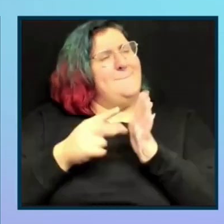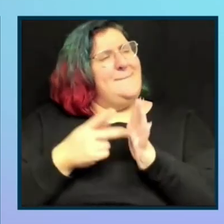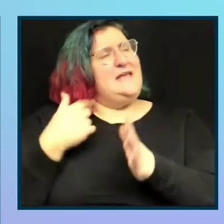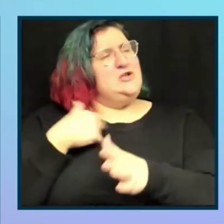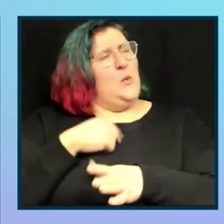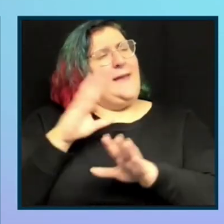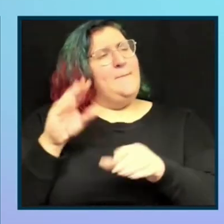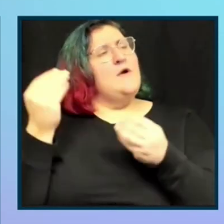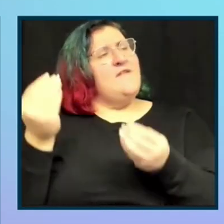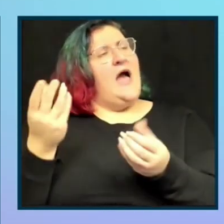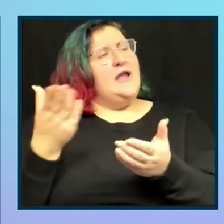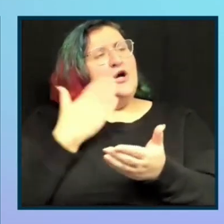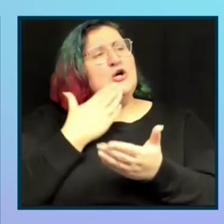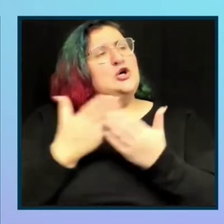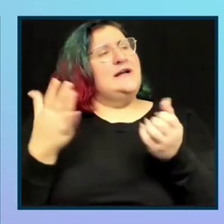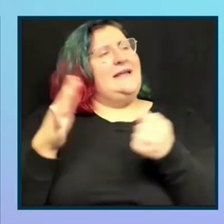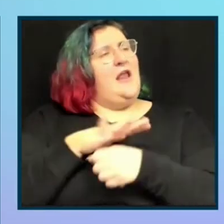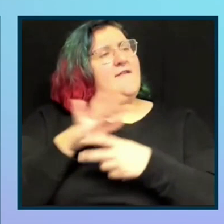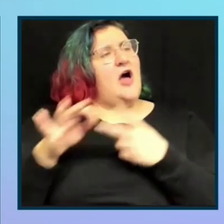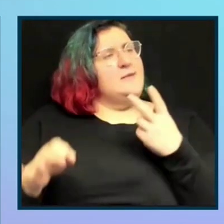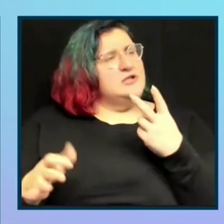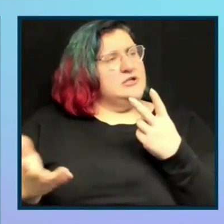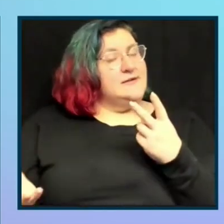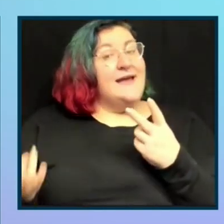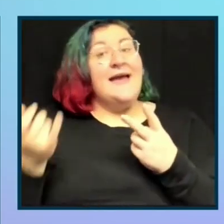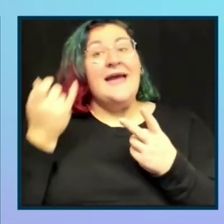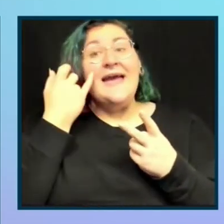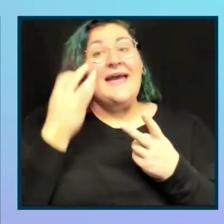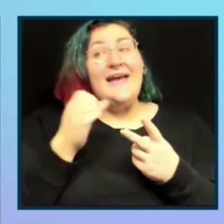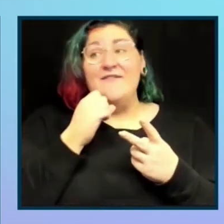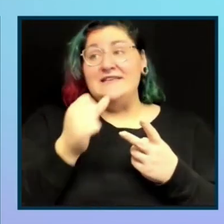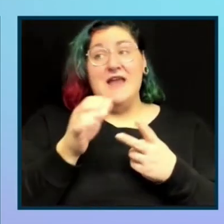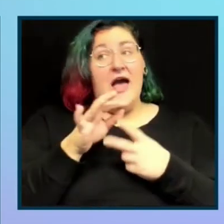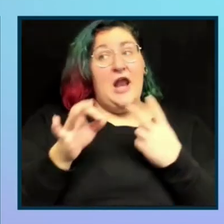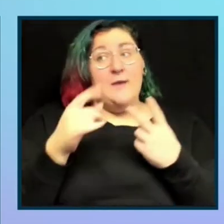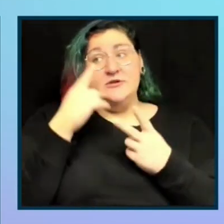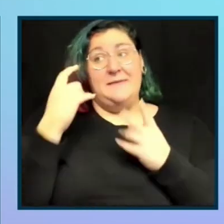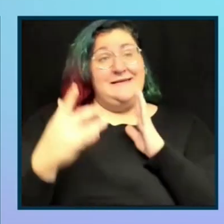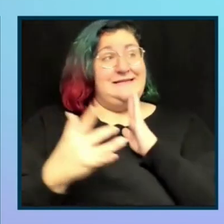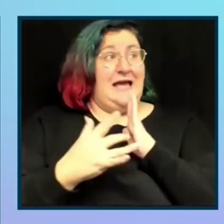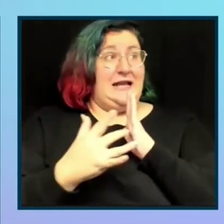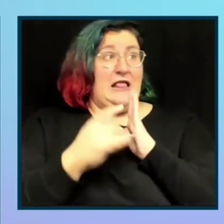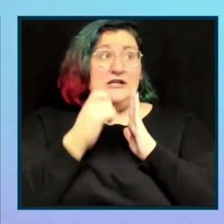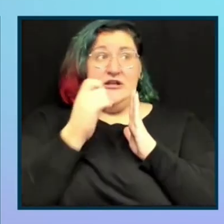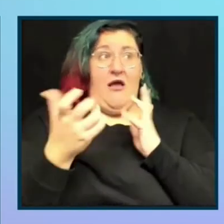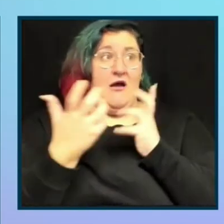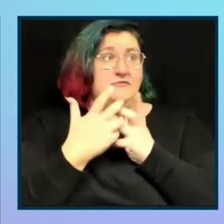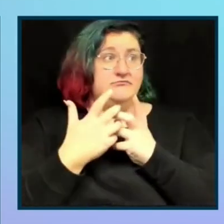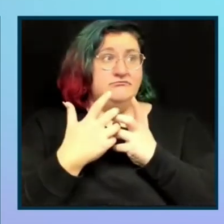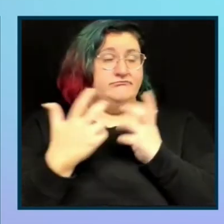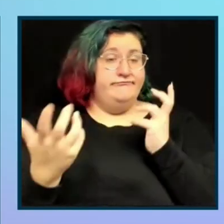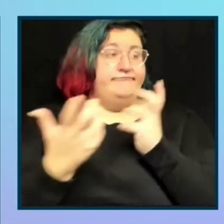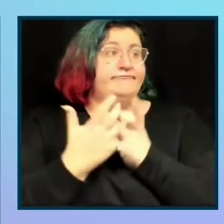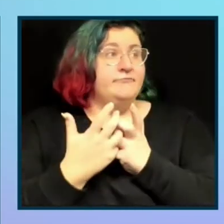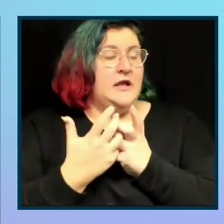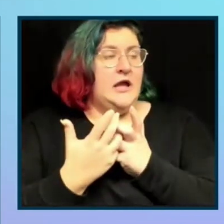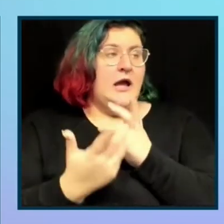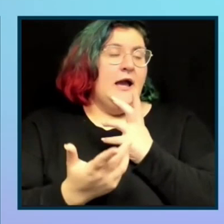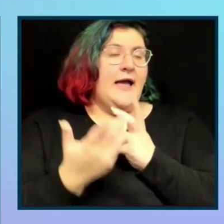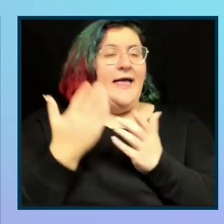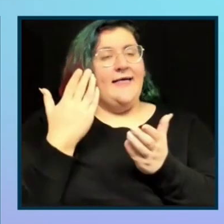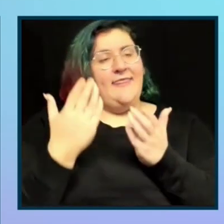that's not an option because the technology doesn't offer it as an option, then I'd say it probably should be